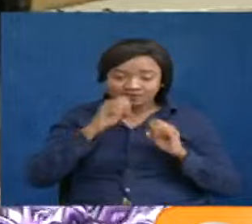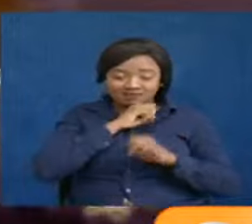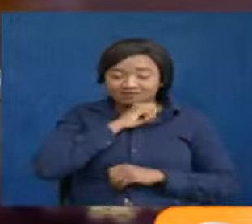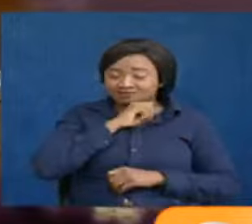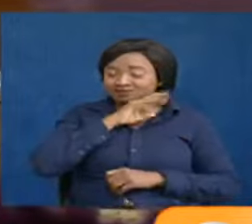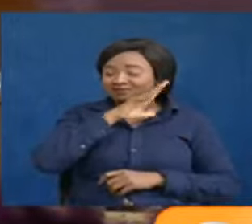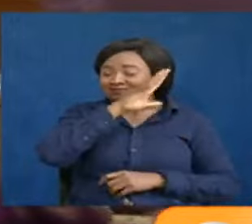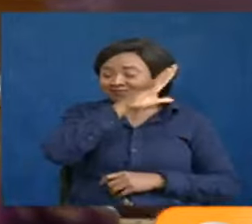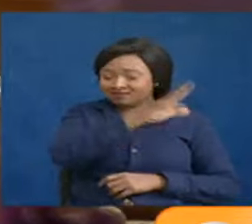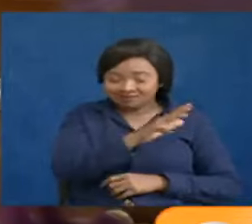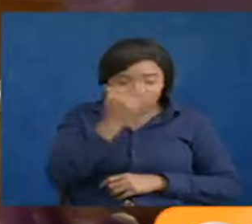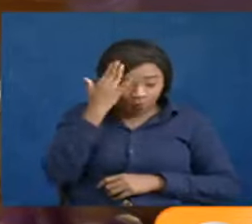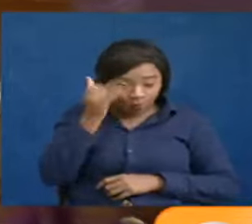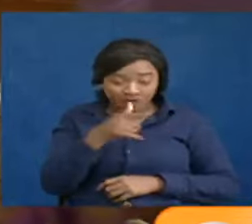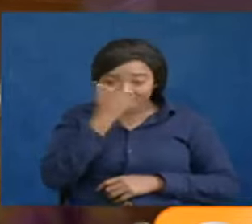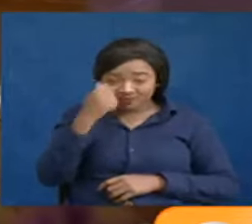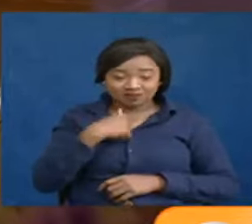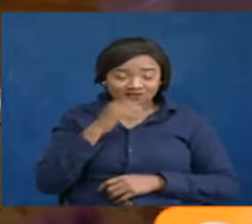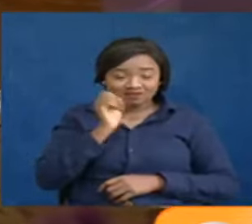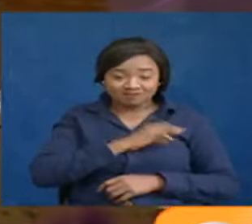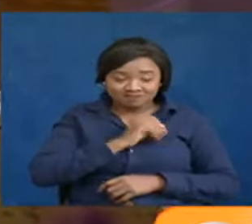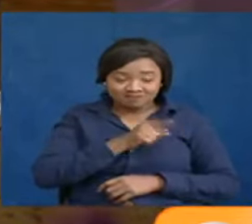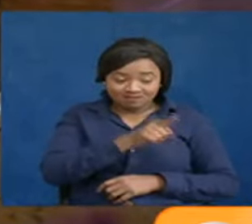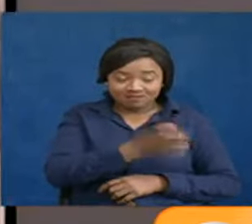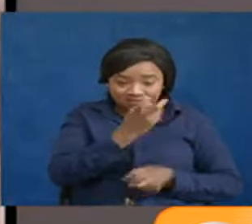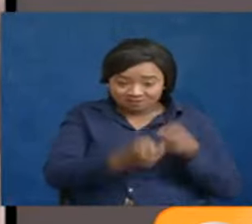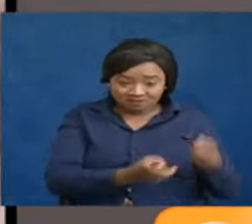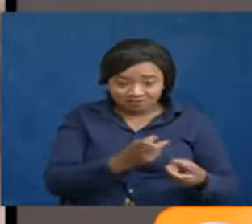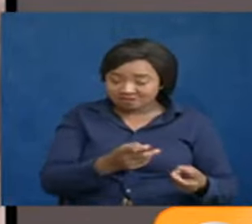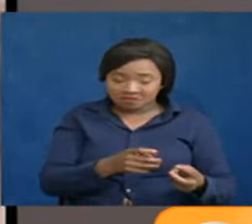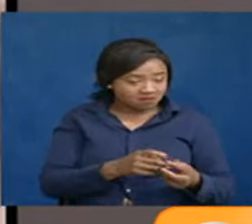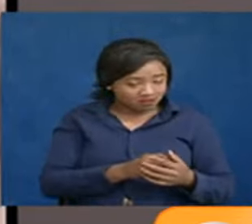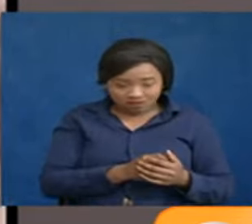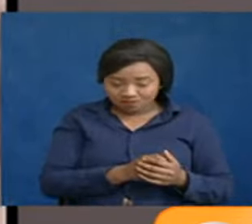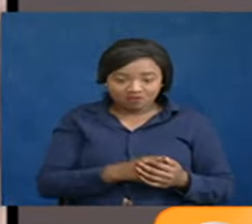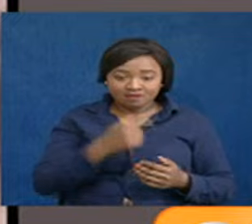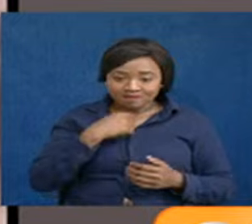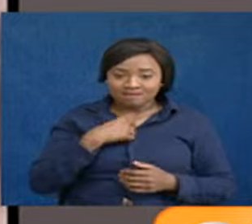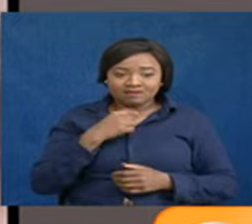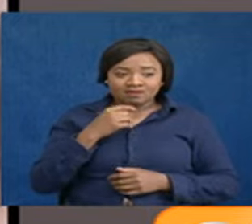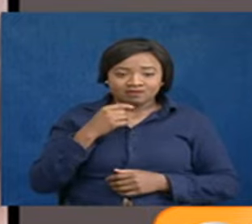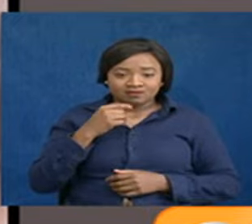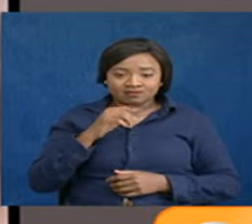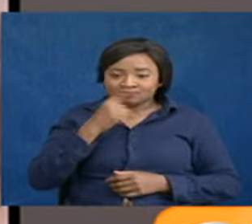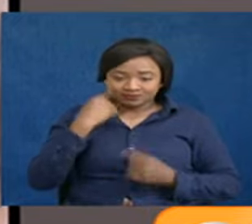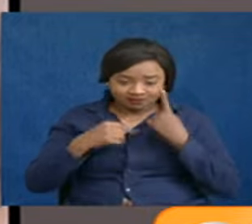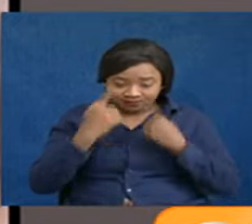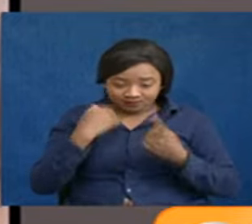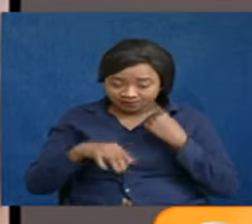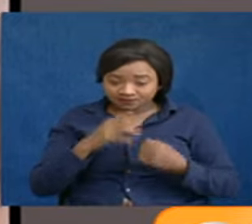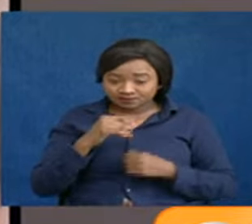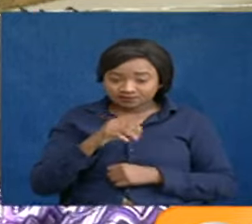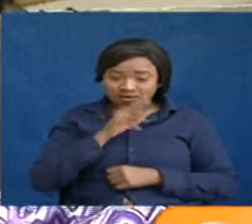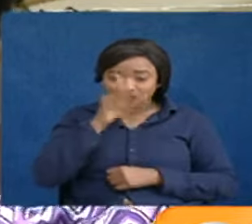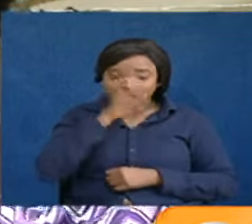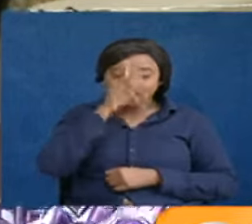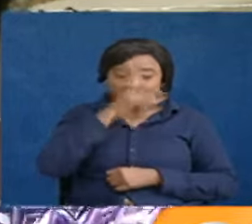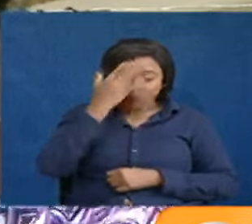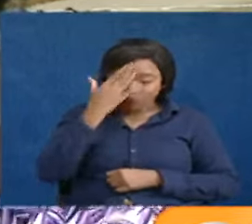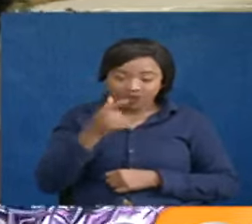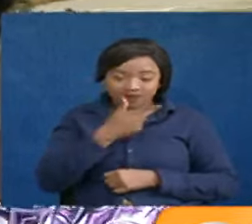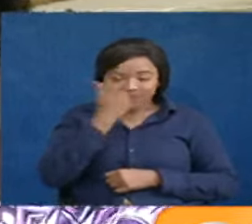cry out loud. Not because of what had happened. I was not crying because they were slightly injured. I